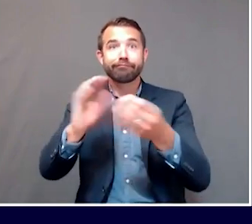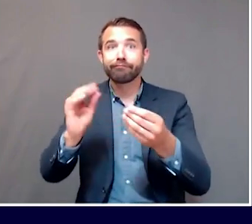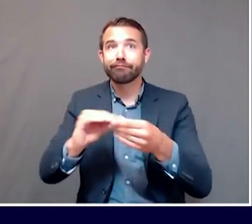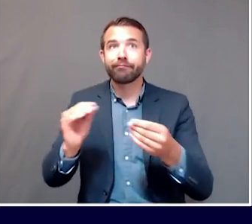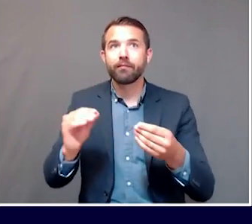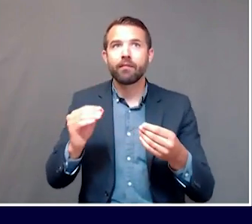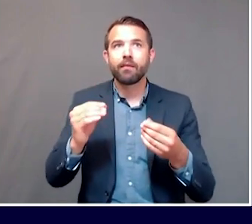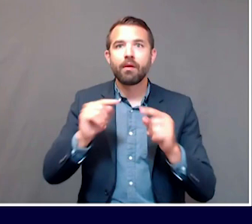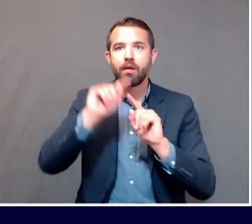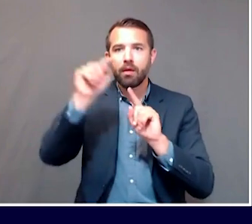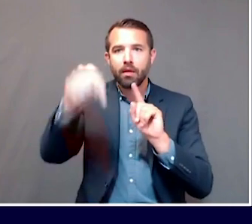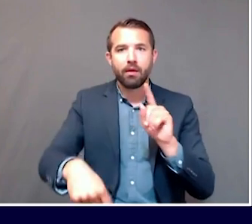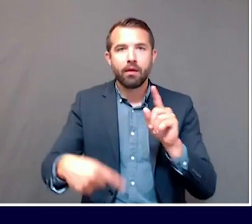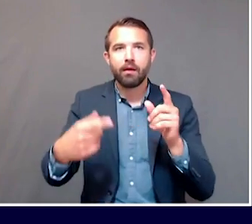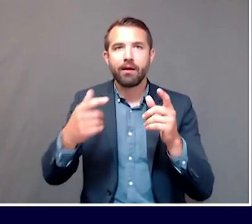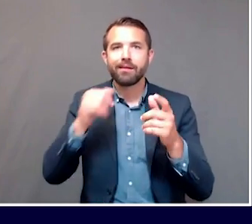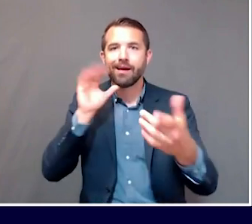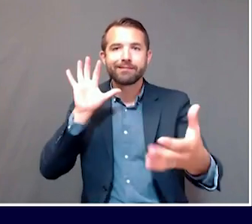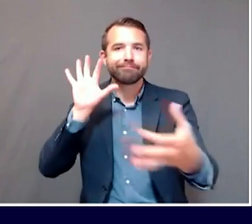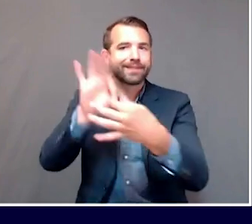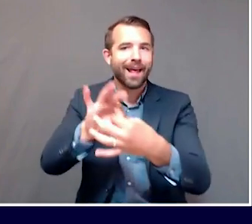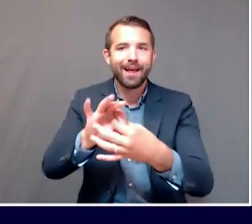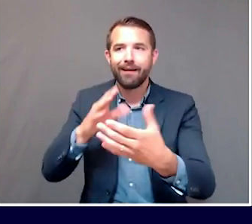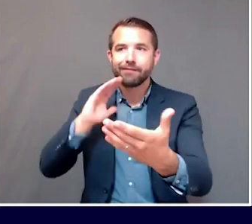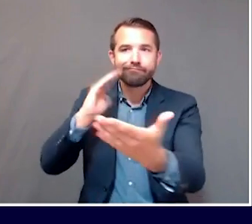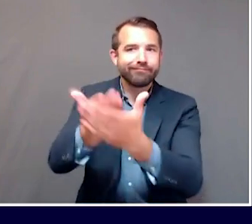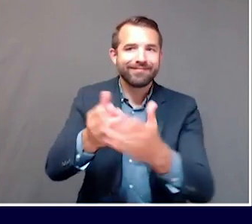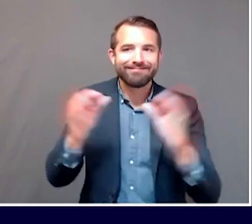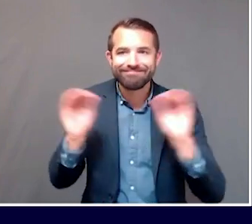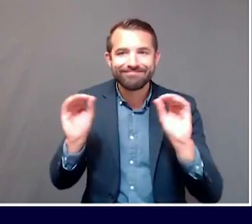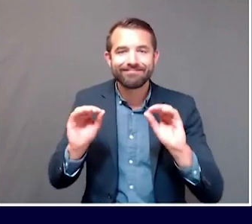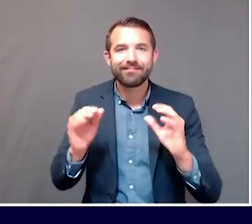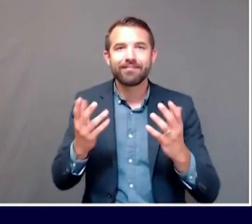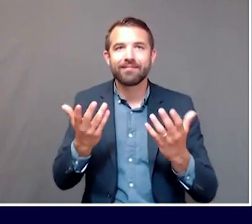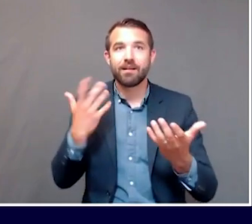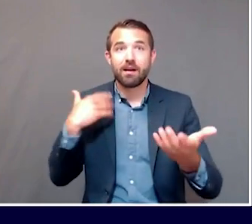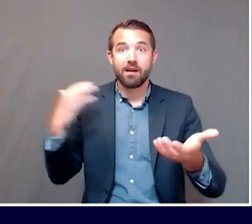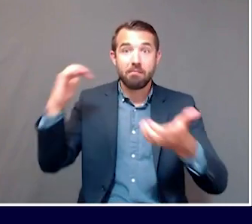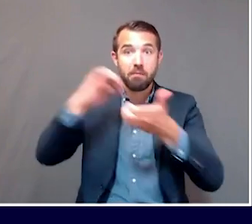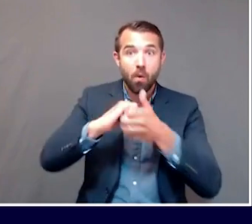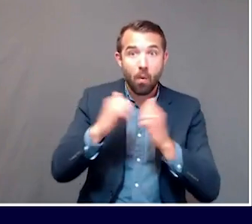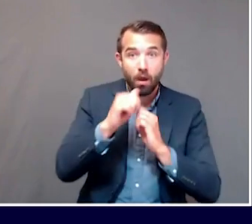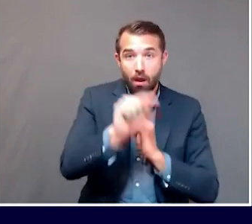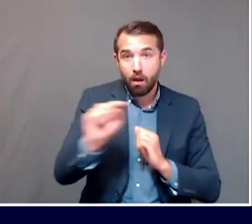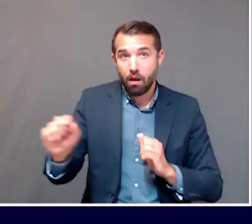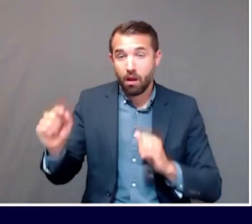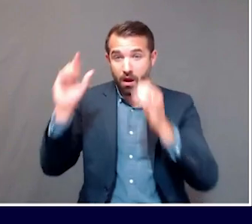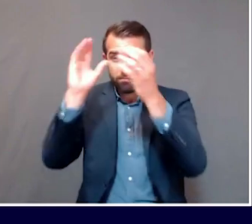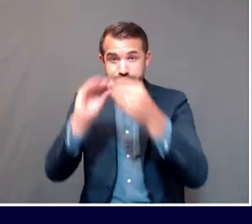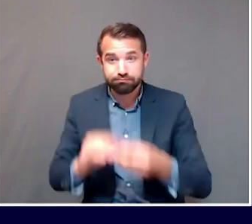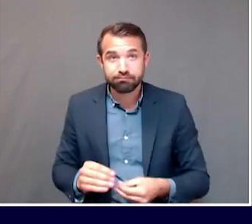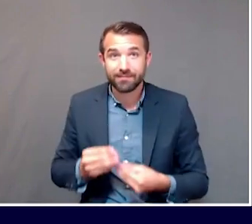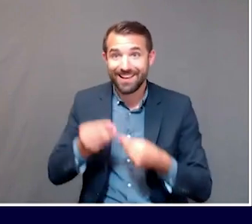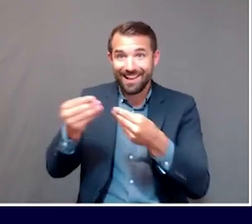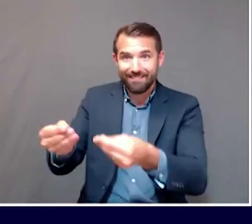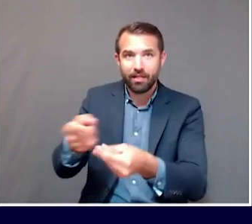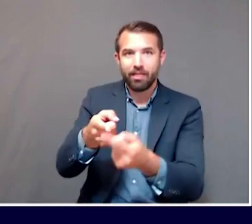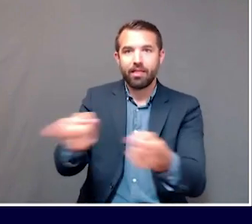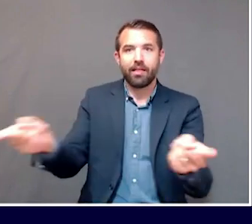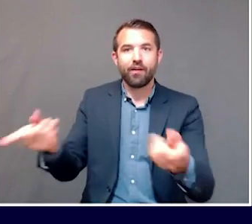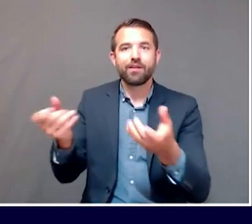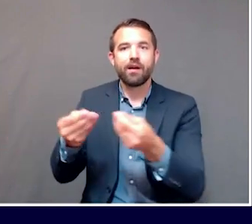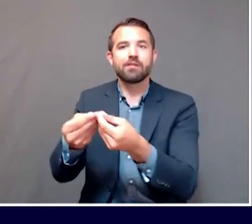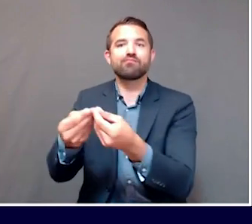ambassadors to these individuals to ensure that they feel as though they have the support that they need. But it's a work in progress. We